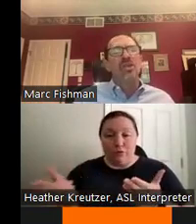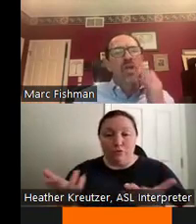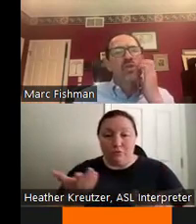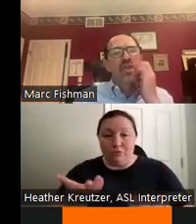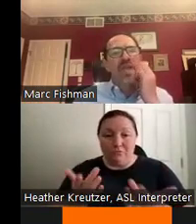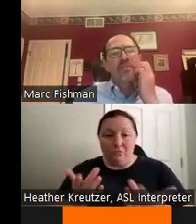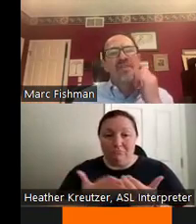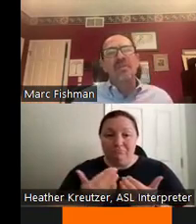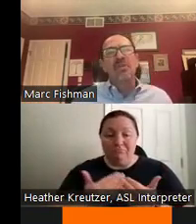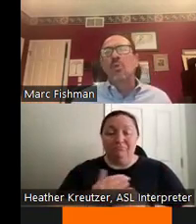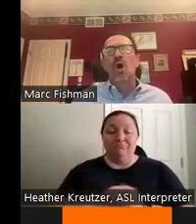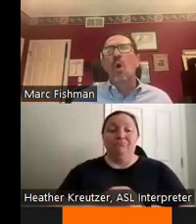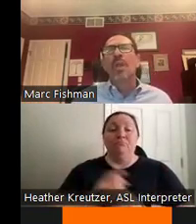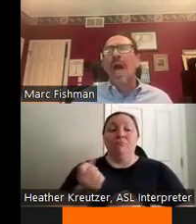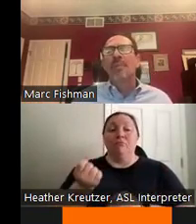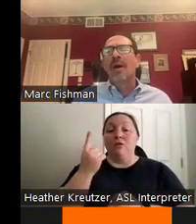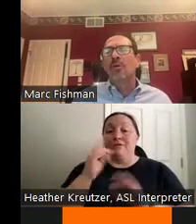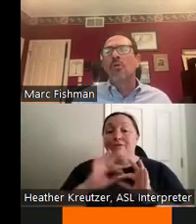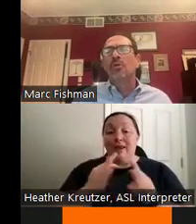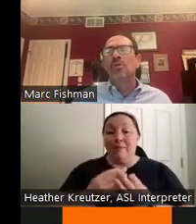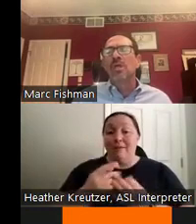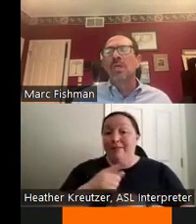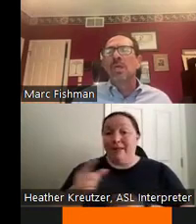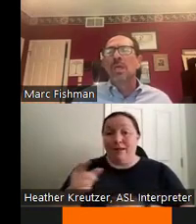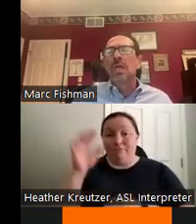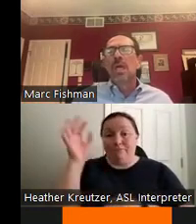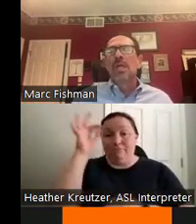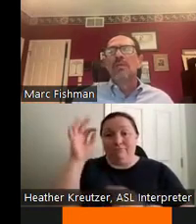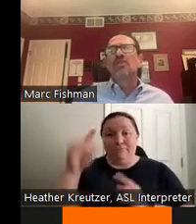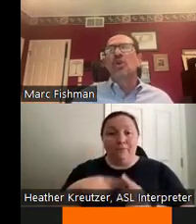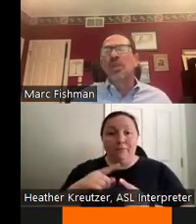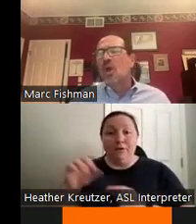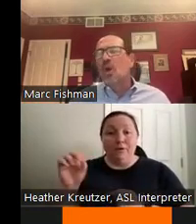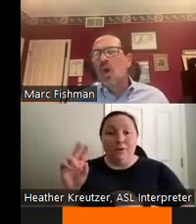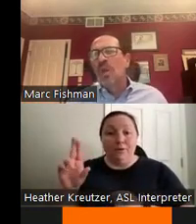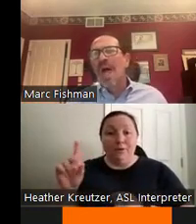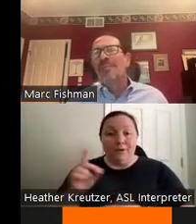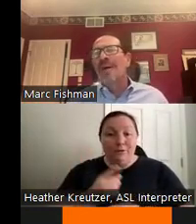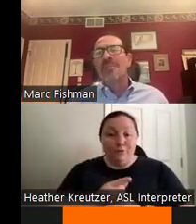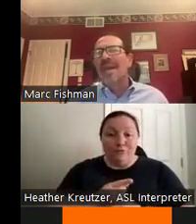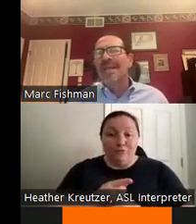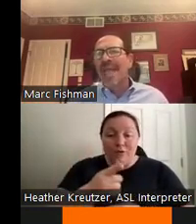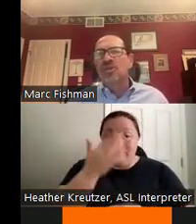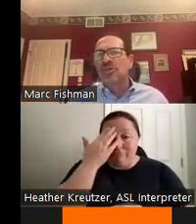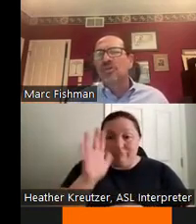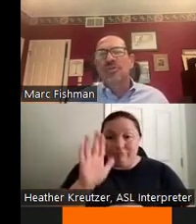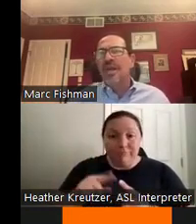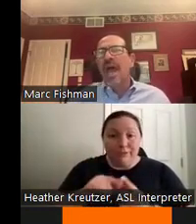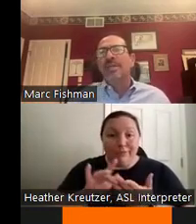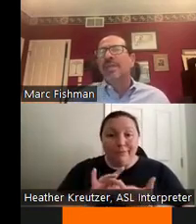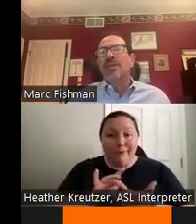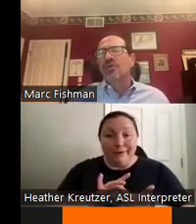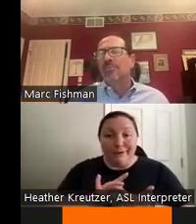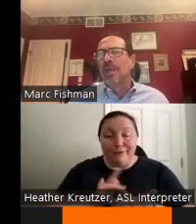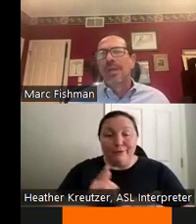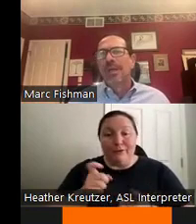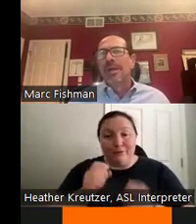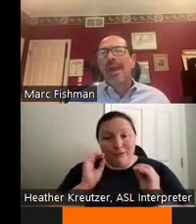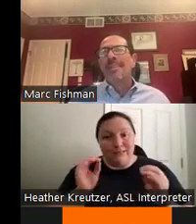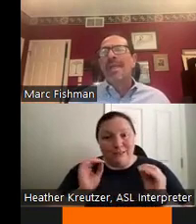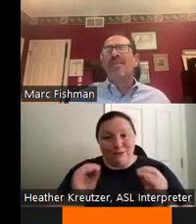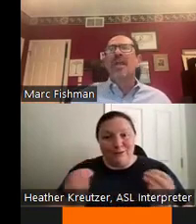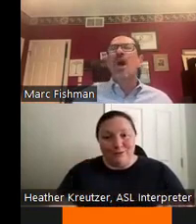thing is that you understand that families don't know a lot about OUD. They certainly don't know a lot about the medications. So you got to teach